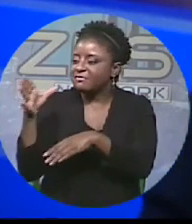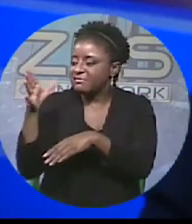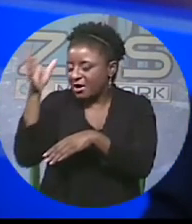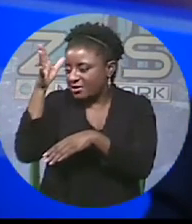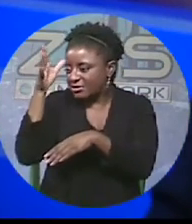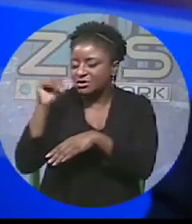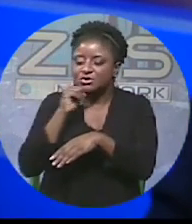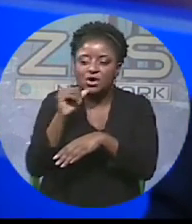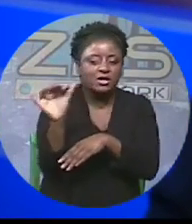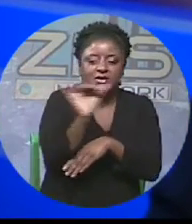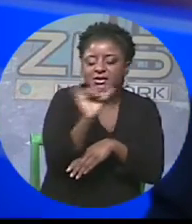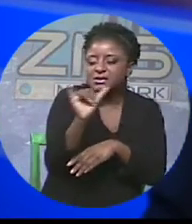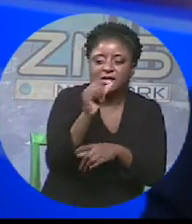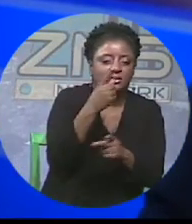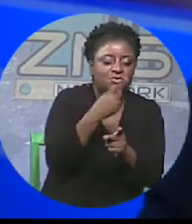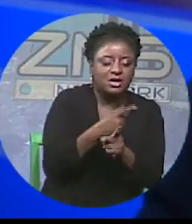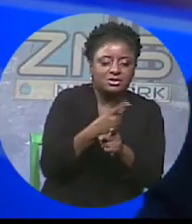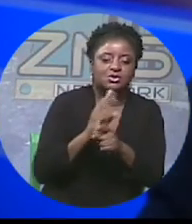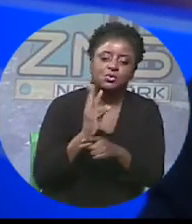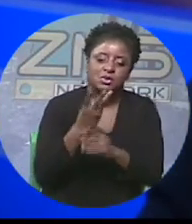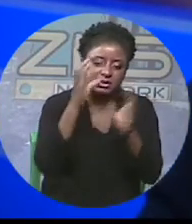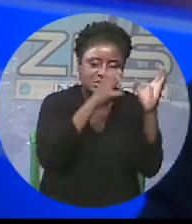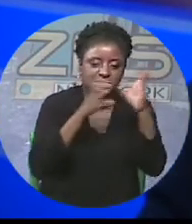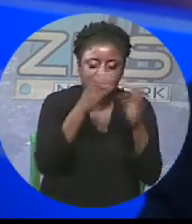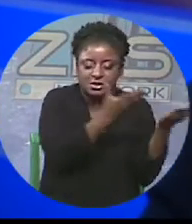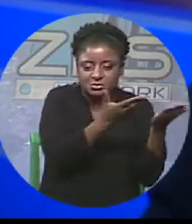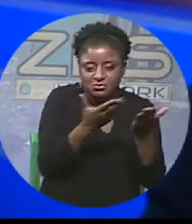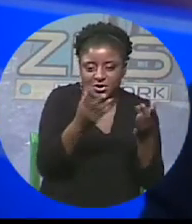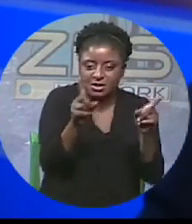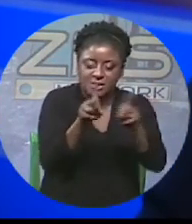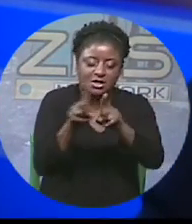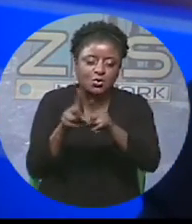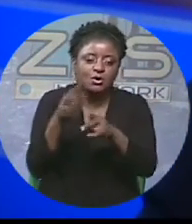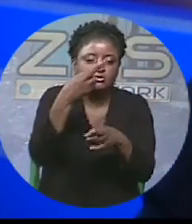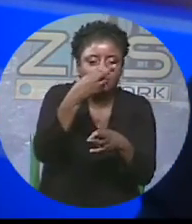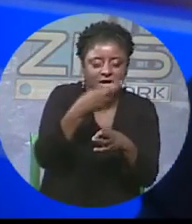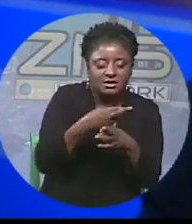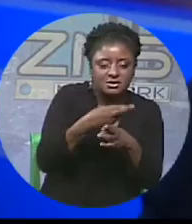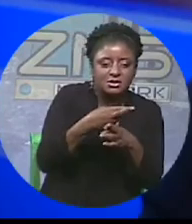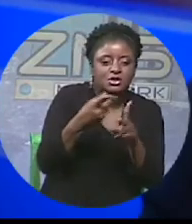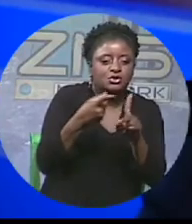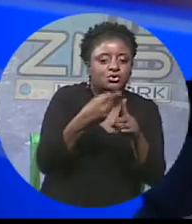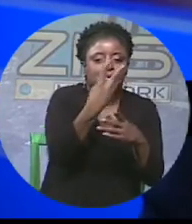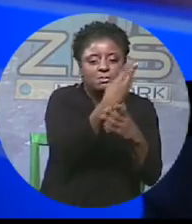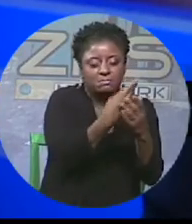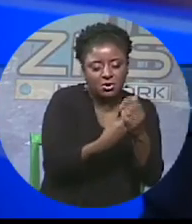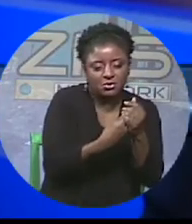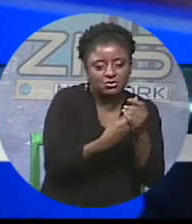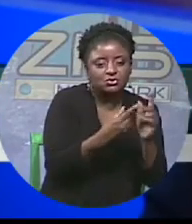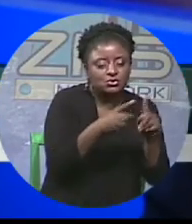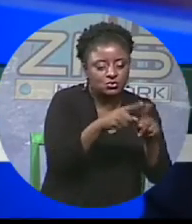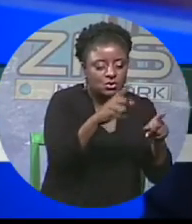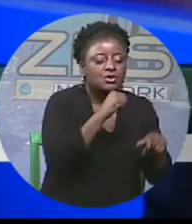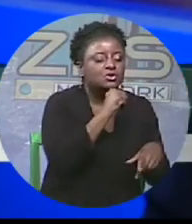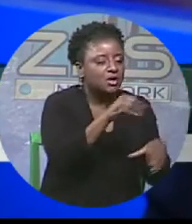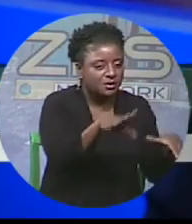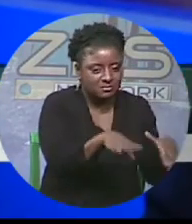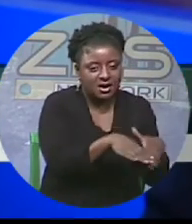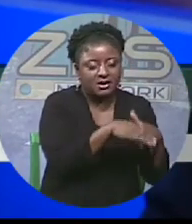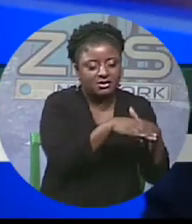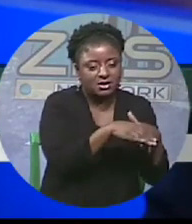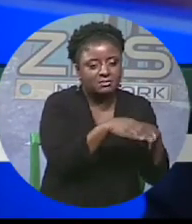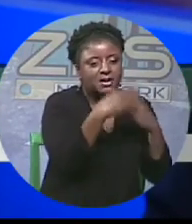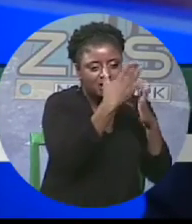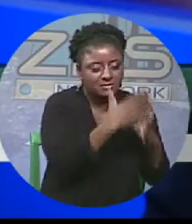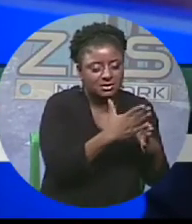to bring equal rights both to our two unwed Bahamian citizens and to our children, our